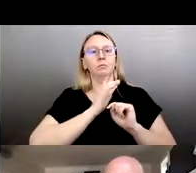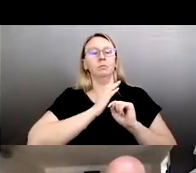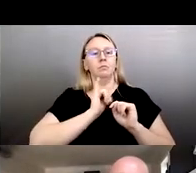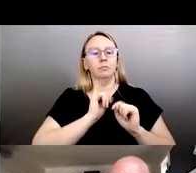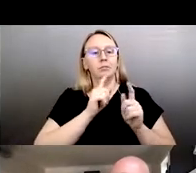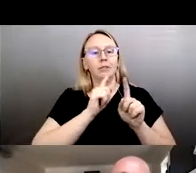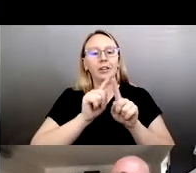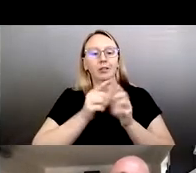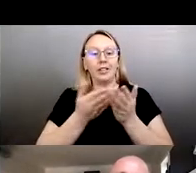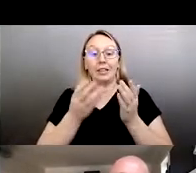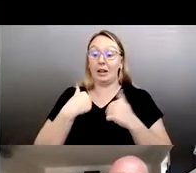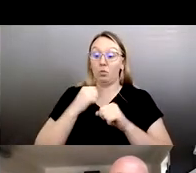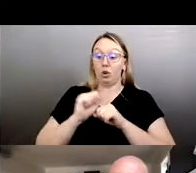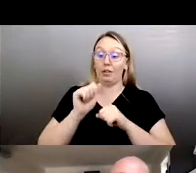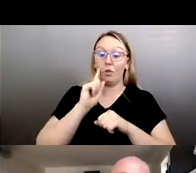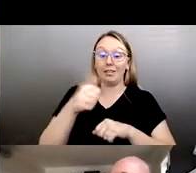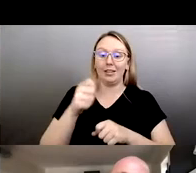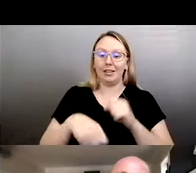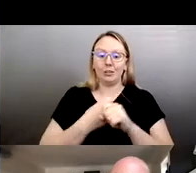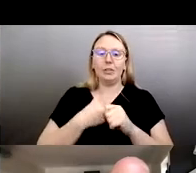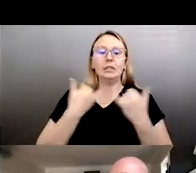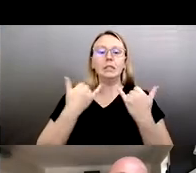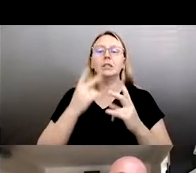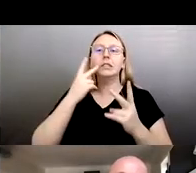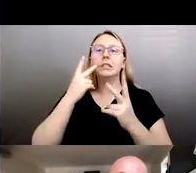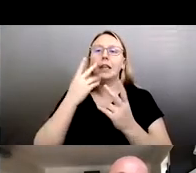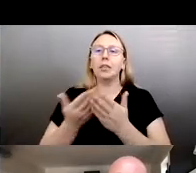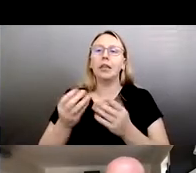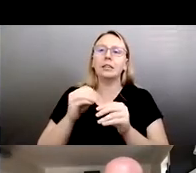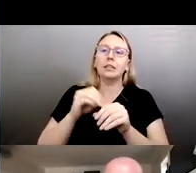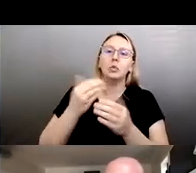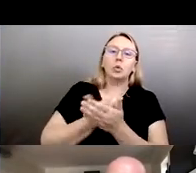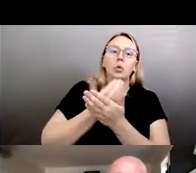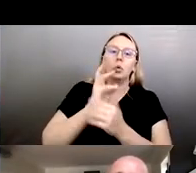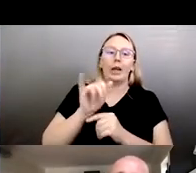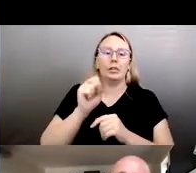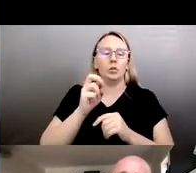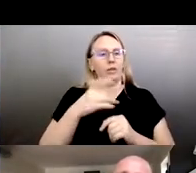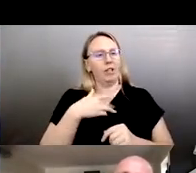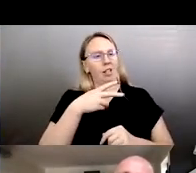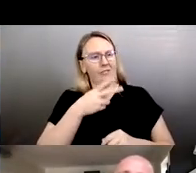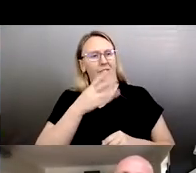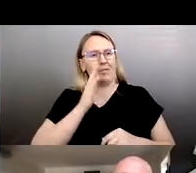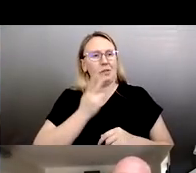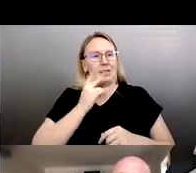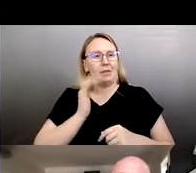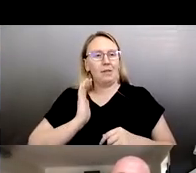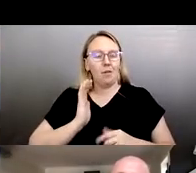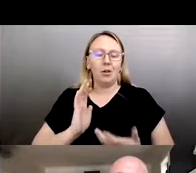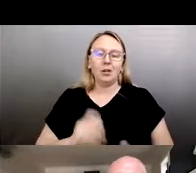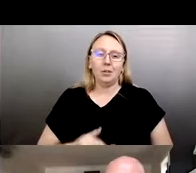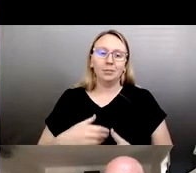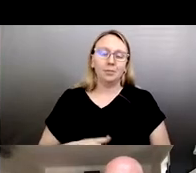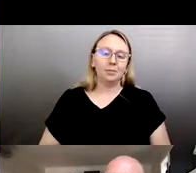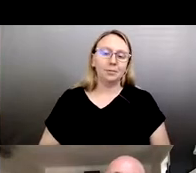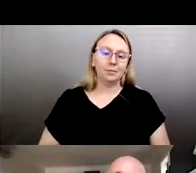working there for a decade, I'm finding myself seeing things in new ways or feeling like I haven't seen something before. So